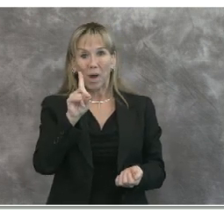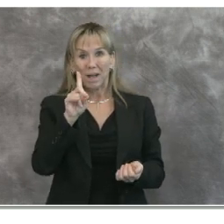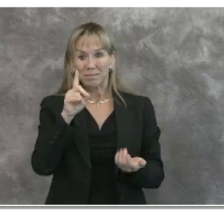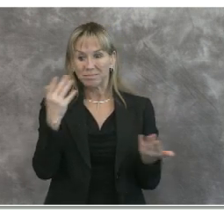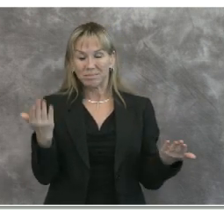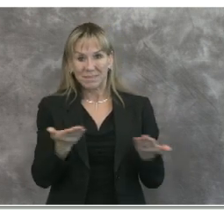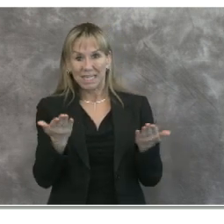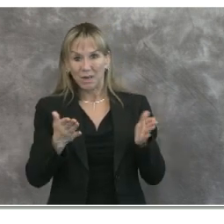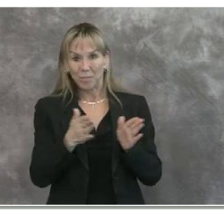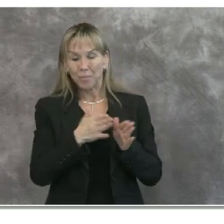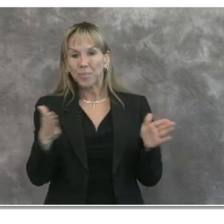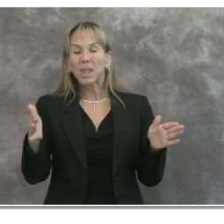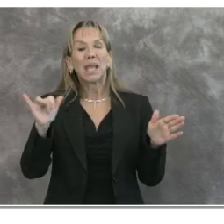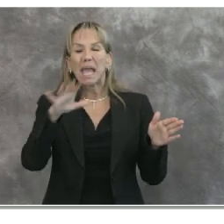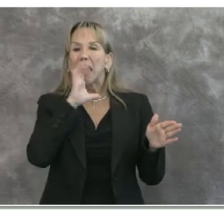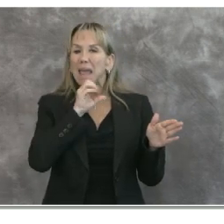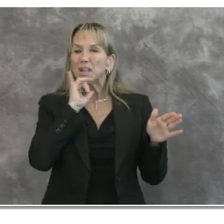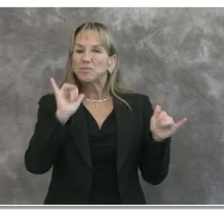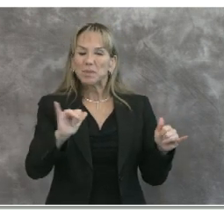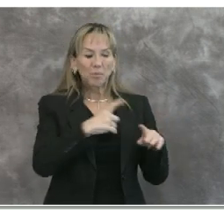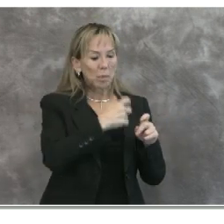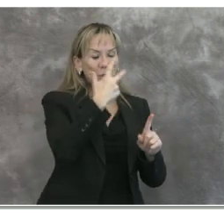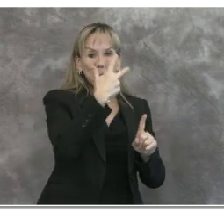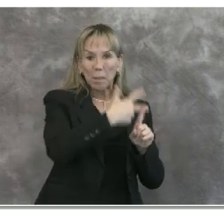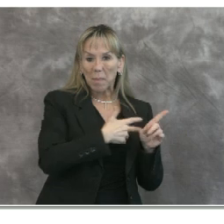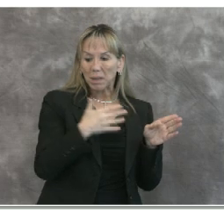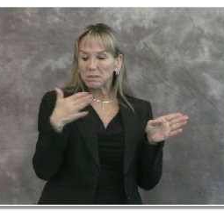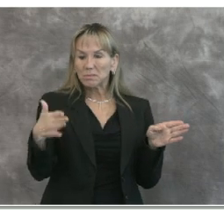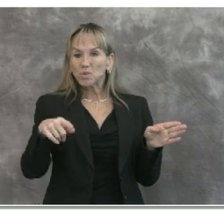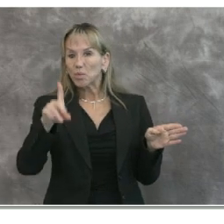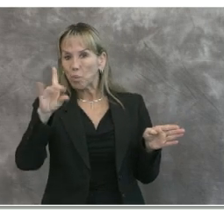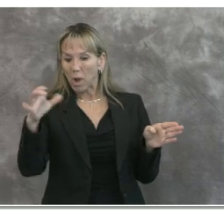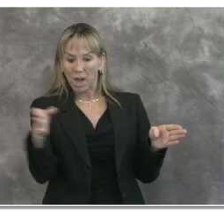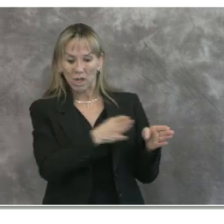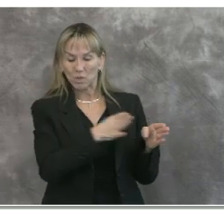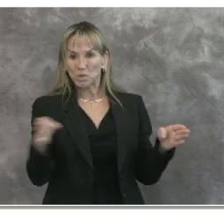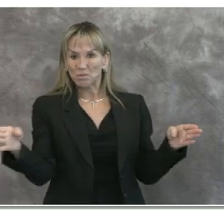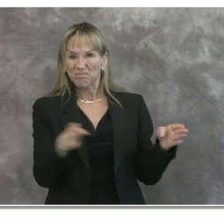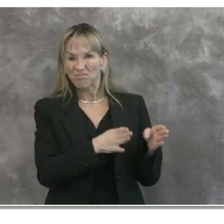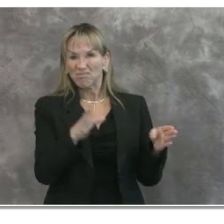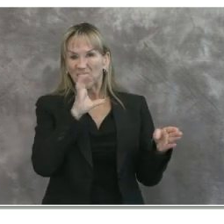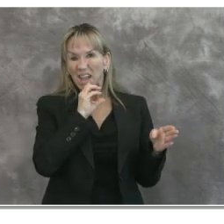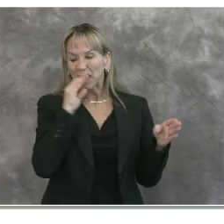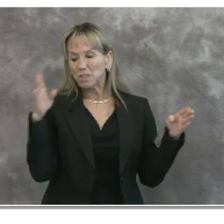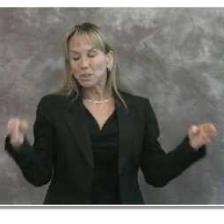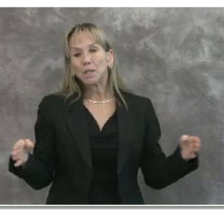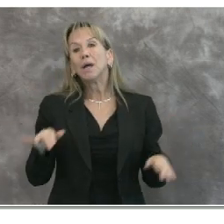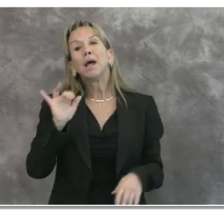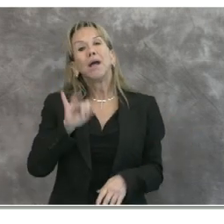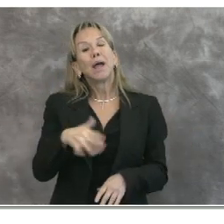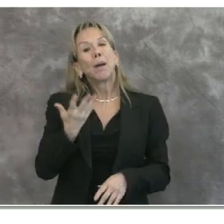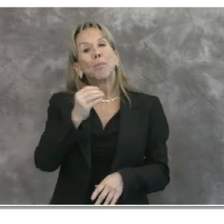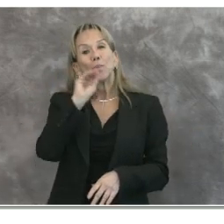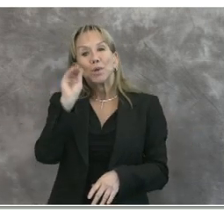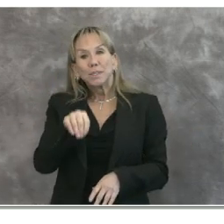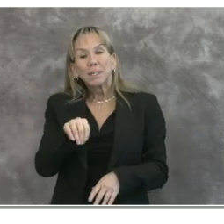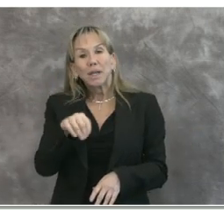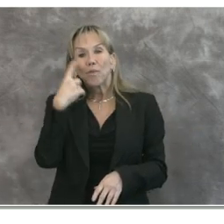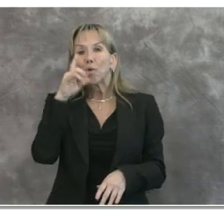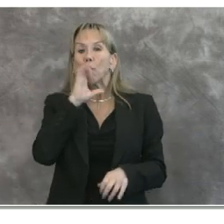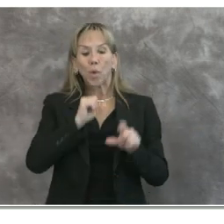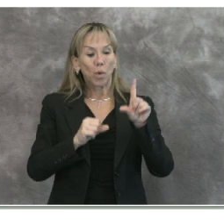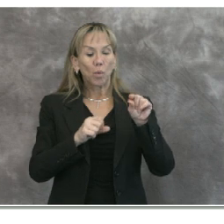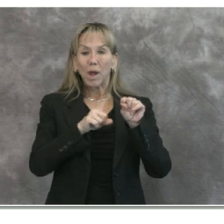range is the same, from 3 months of age to 100 years of age. The percentage for individuals 20